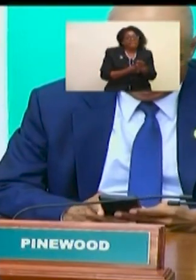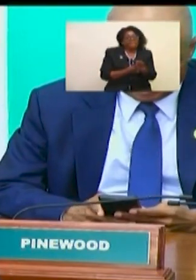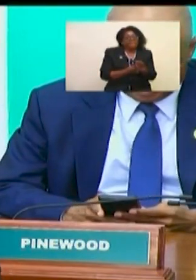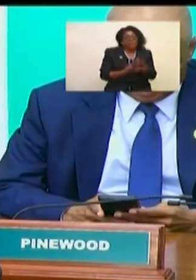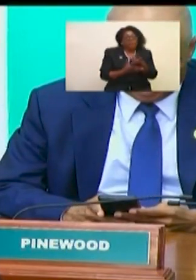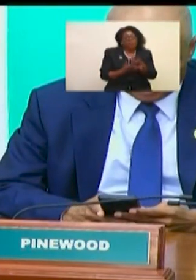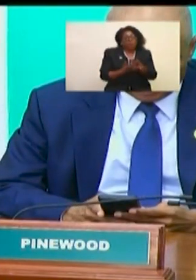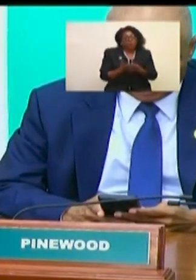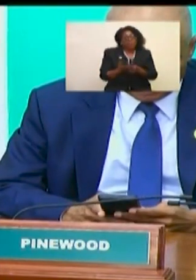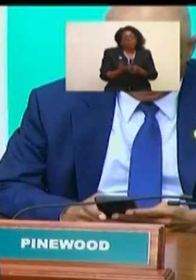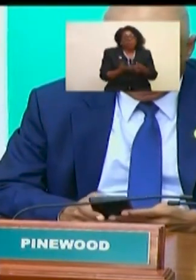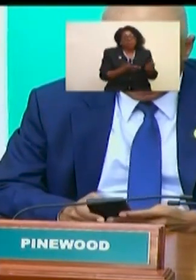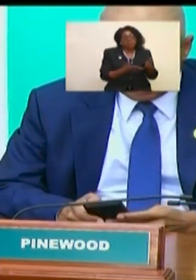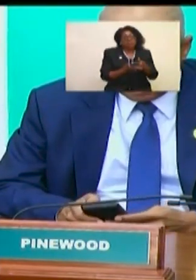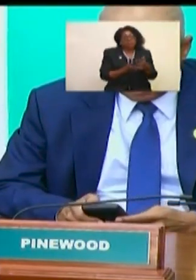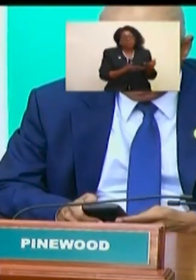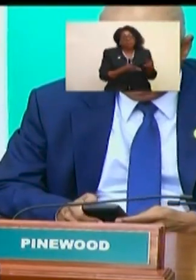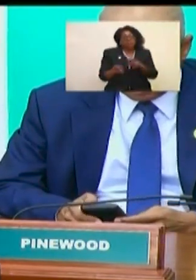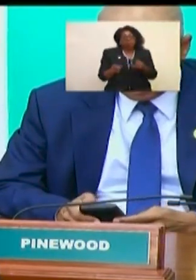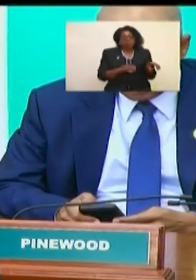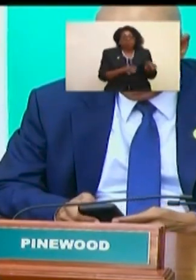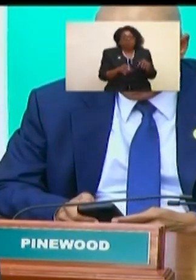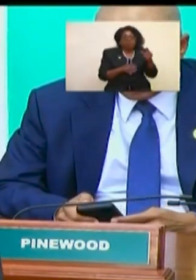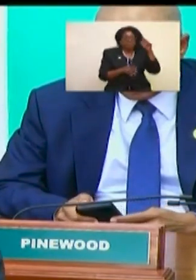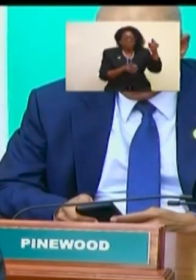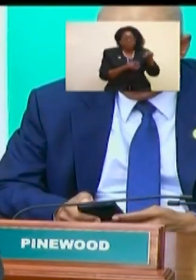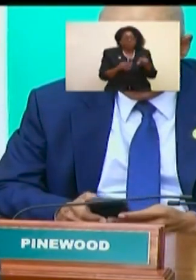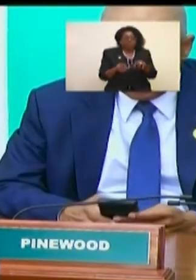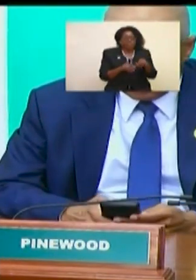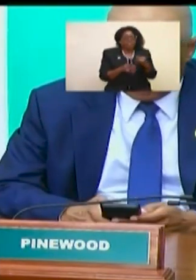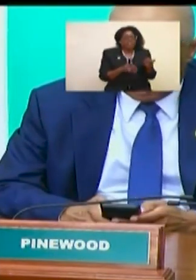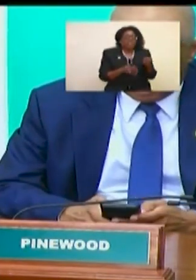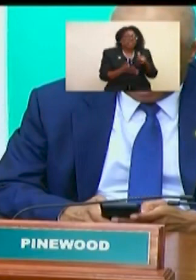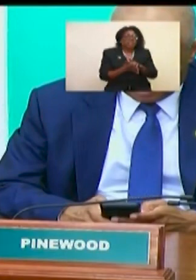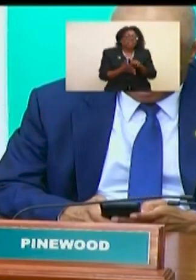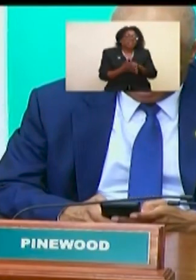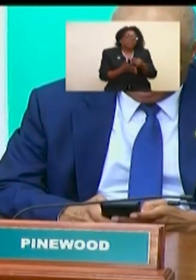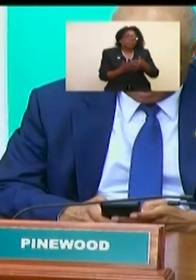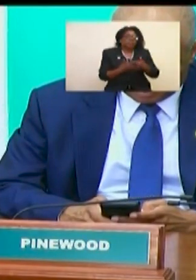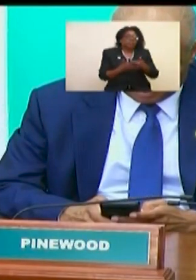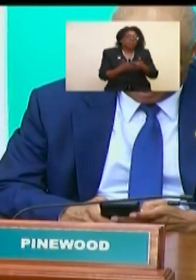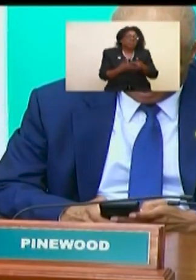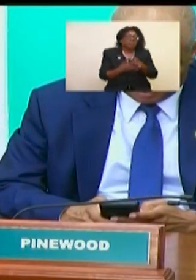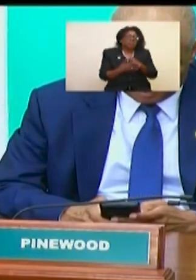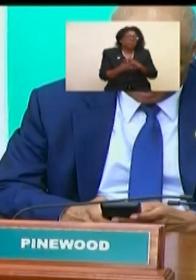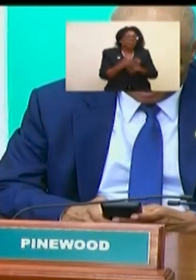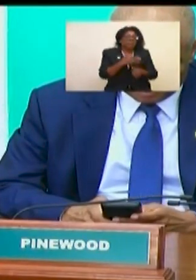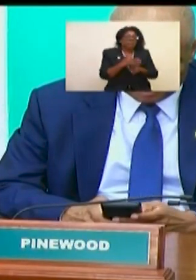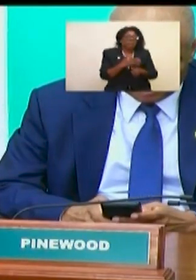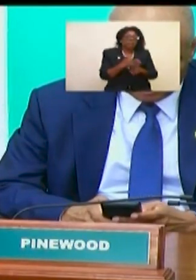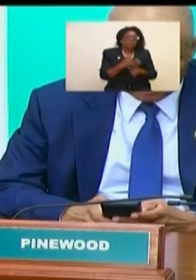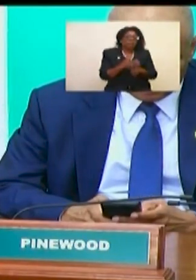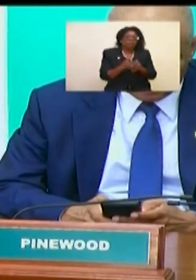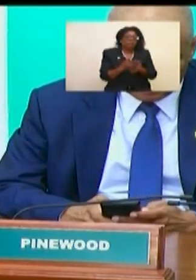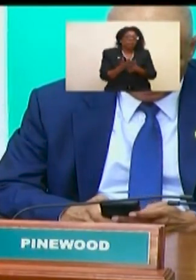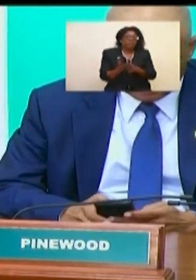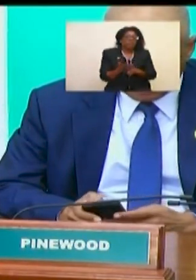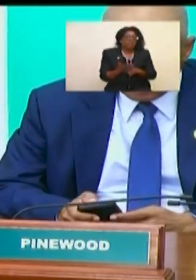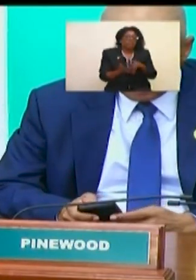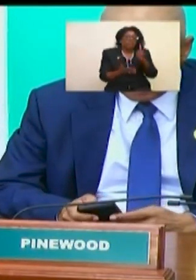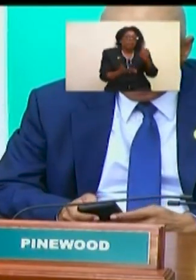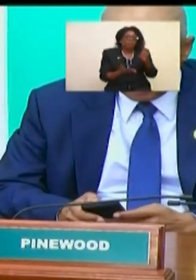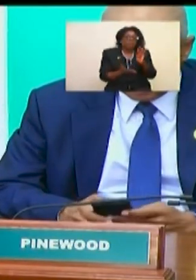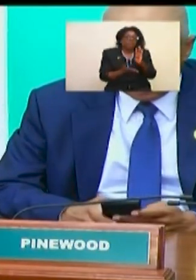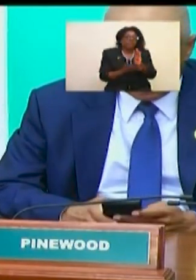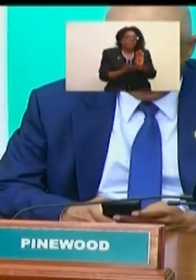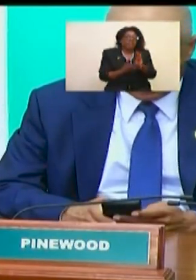all your liabilities and what you owe, right? What I'm saying is that was underreported by near $1 billion.